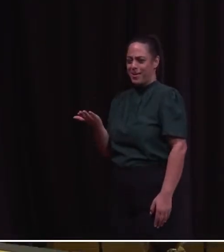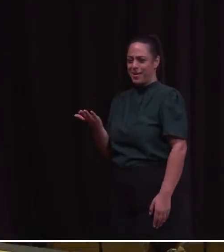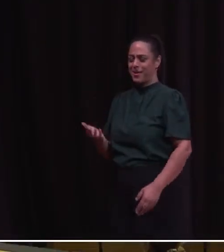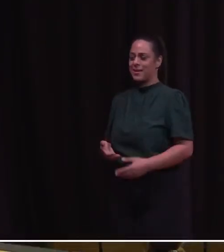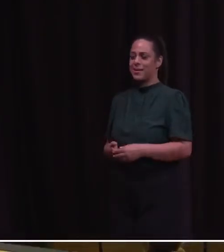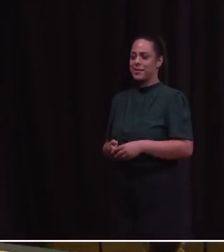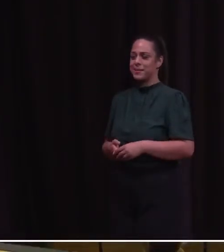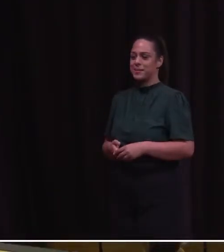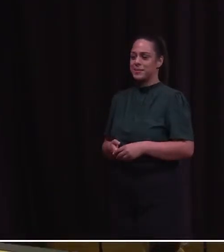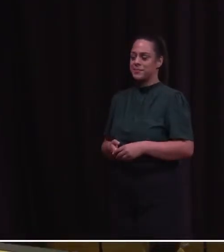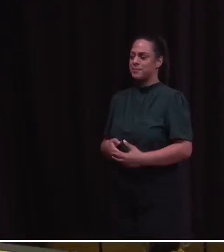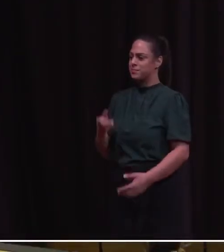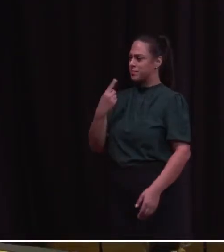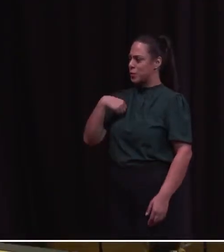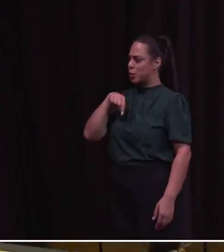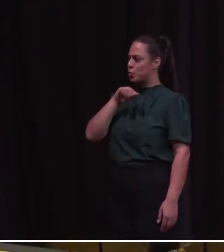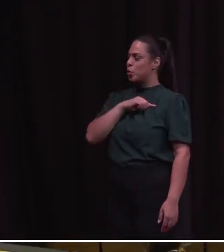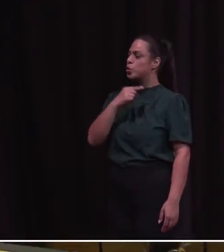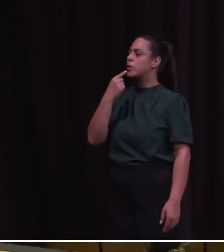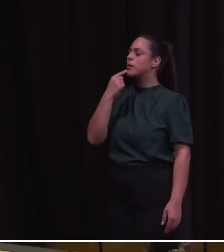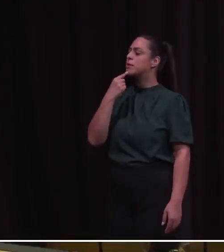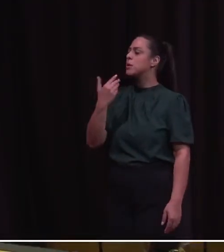boys?